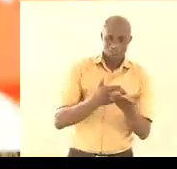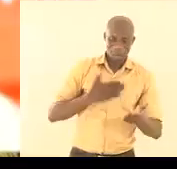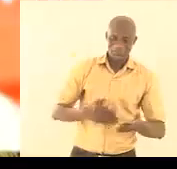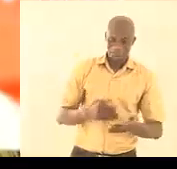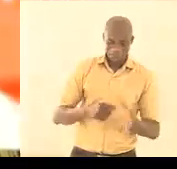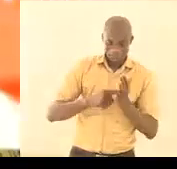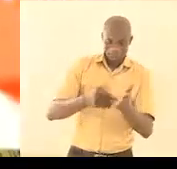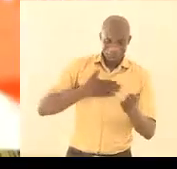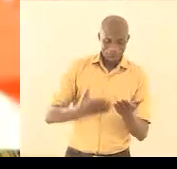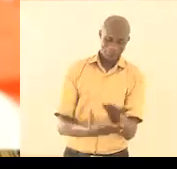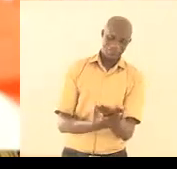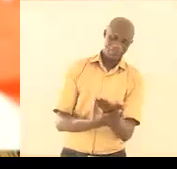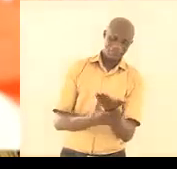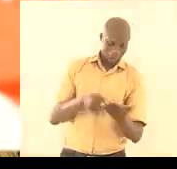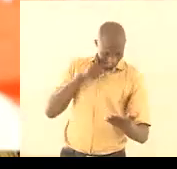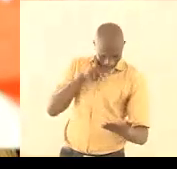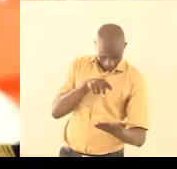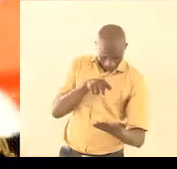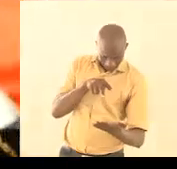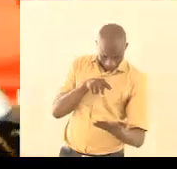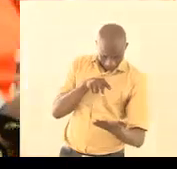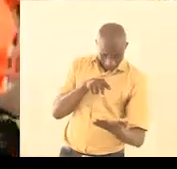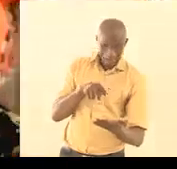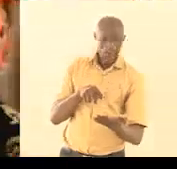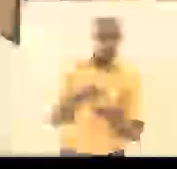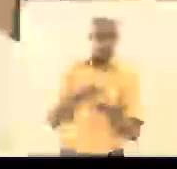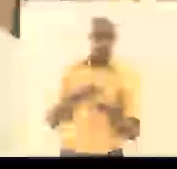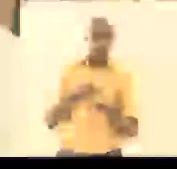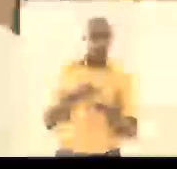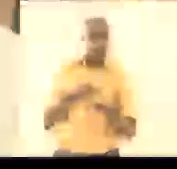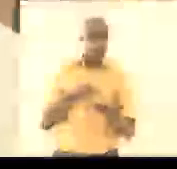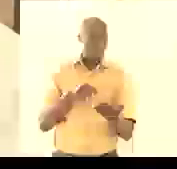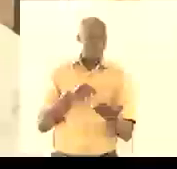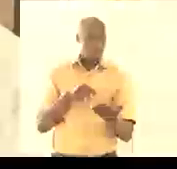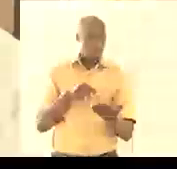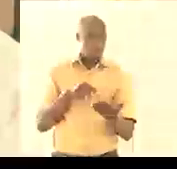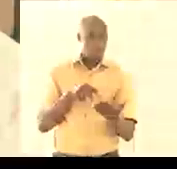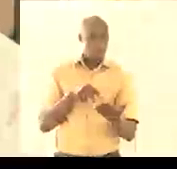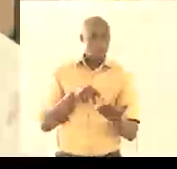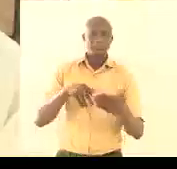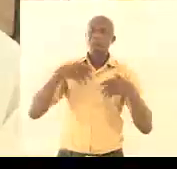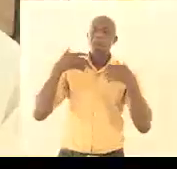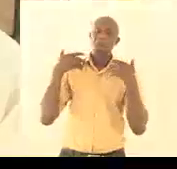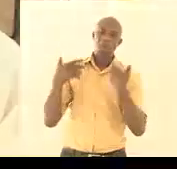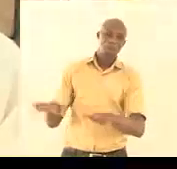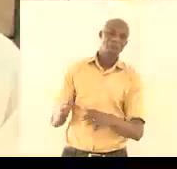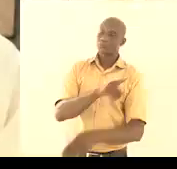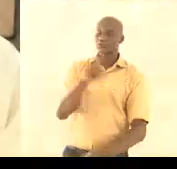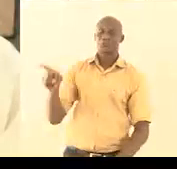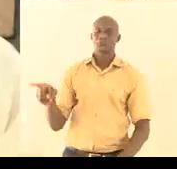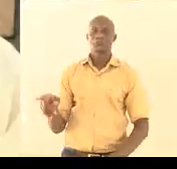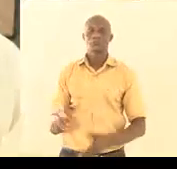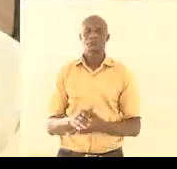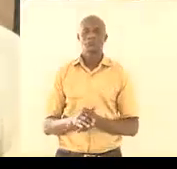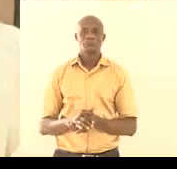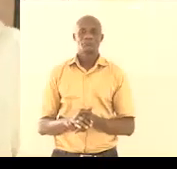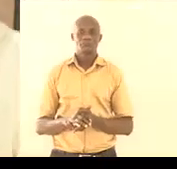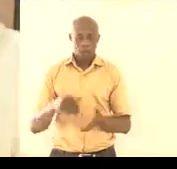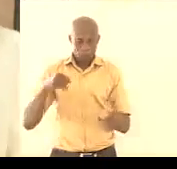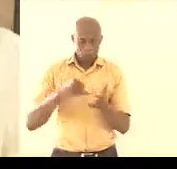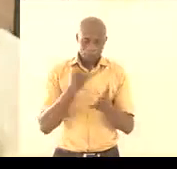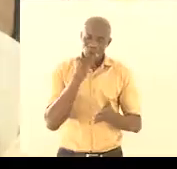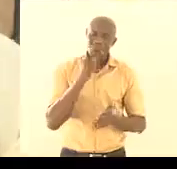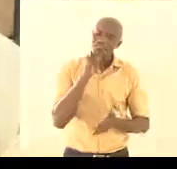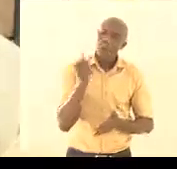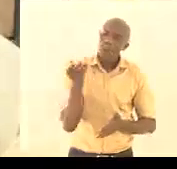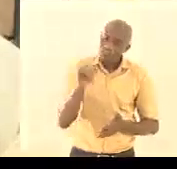palm, and you show your palm, and he looks at the lines in the palm and say, ah, Upari, they have finished you.